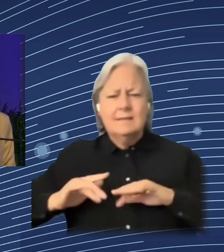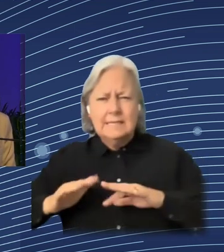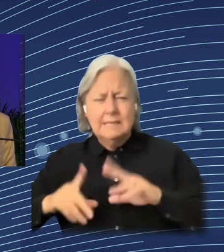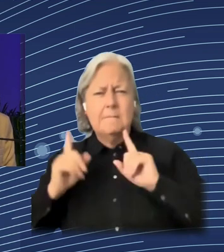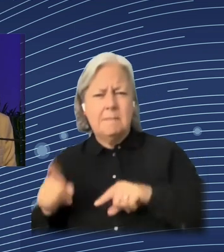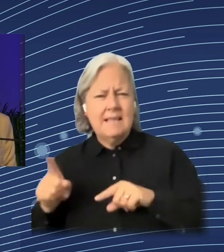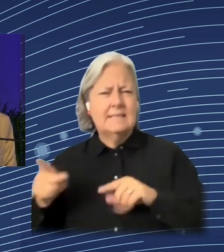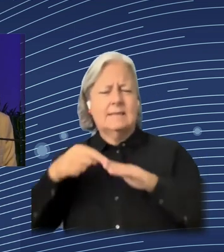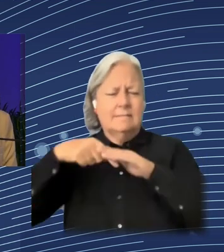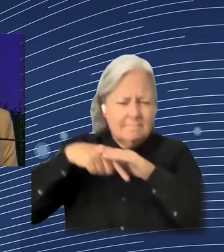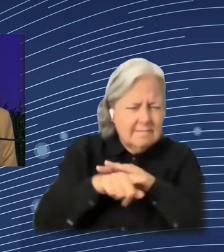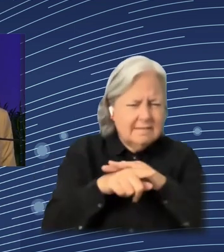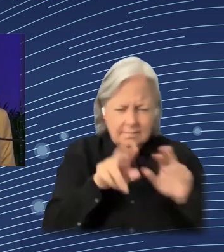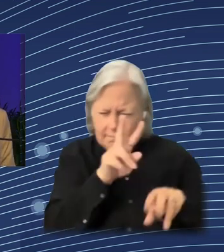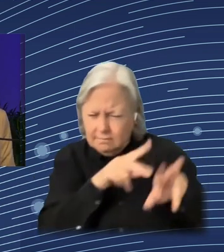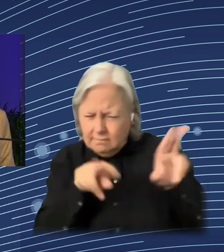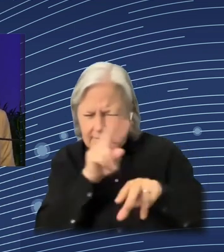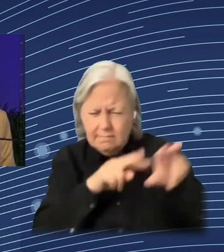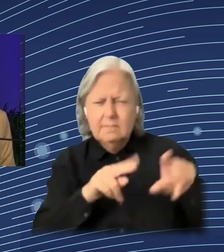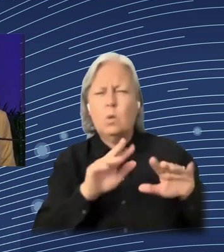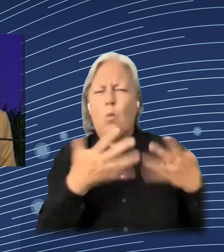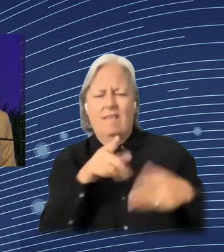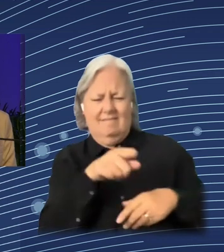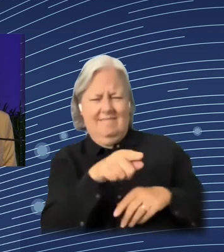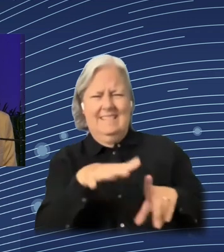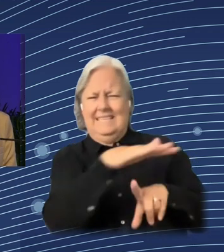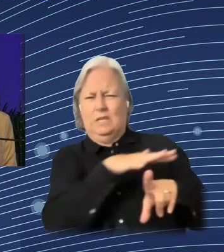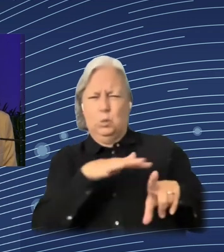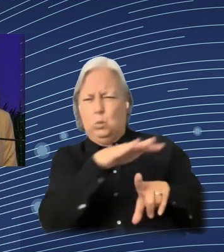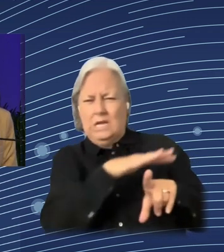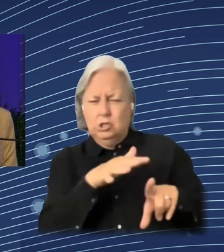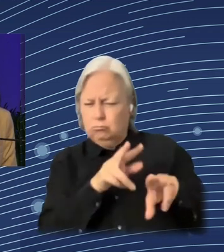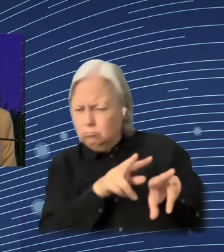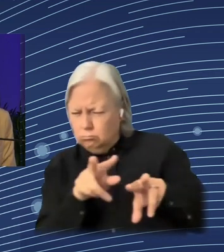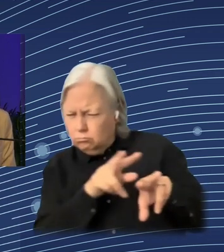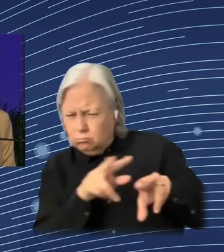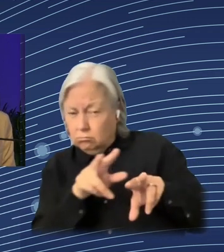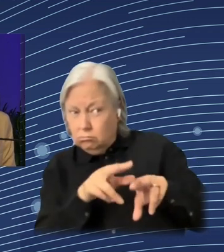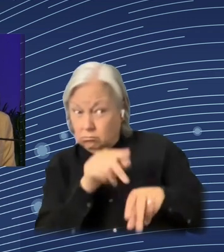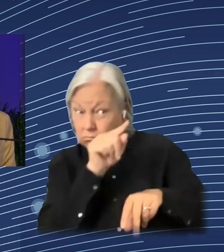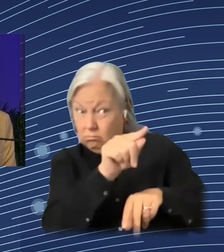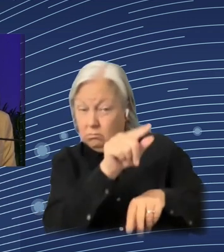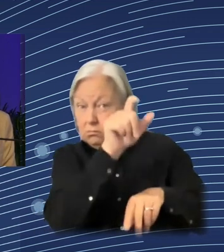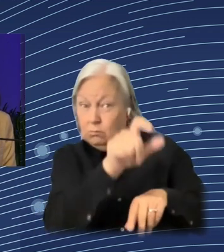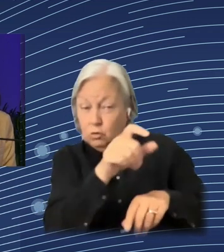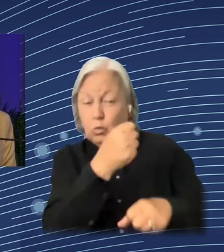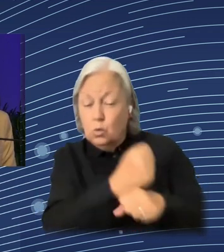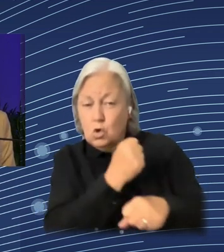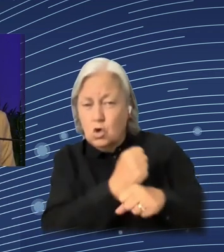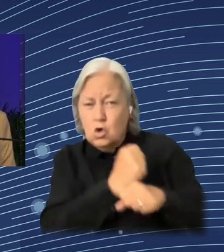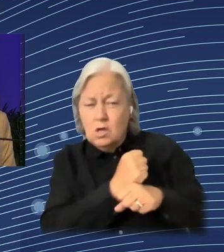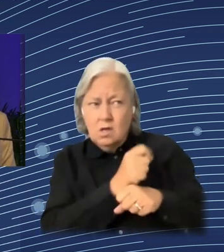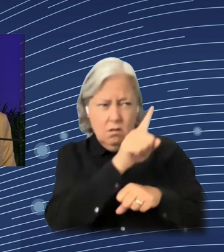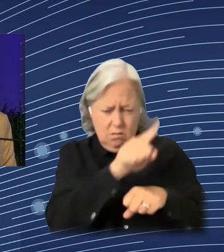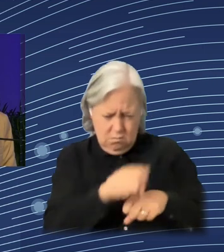the specific situation, and they have to assess if the workers that are referred to in those forms